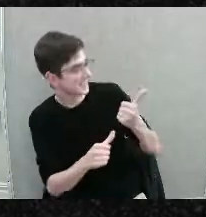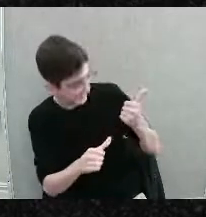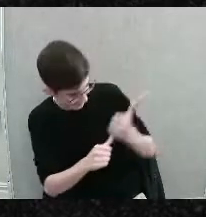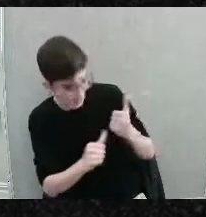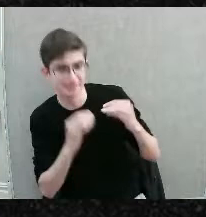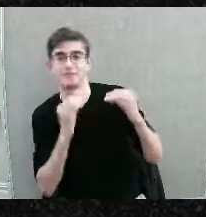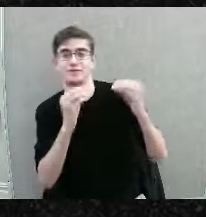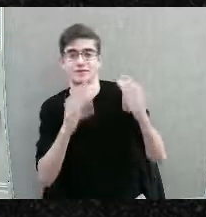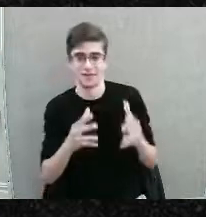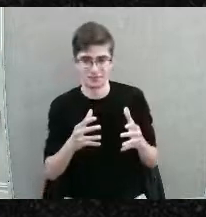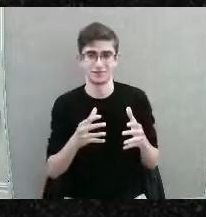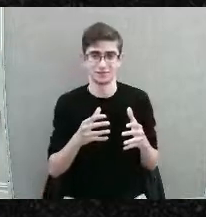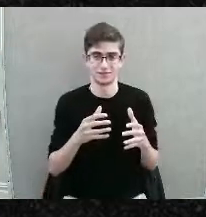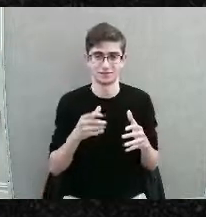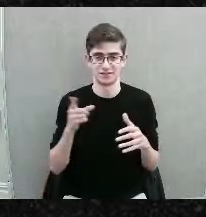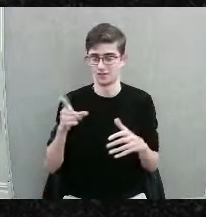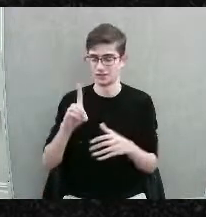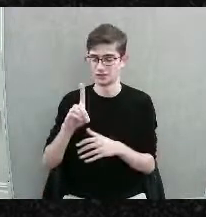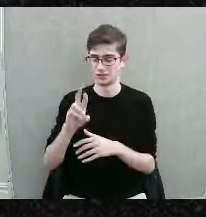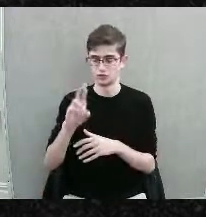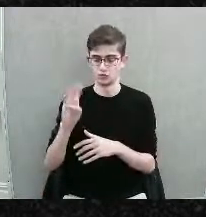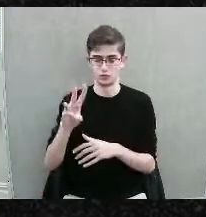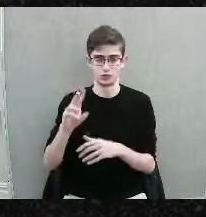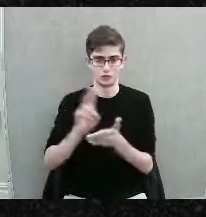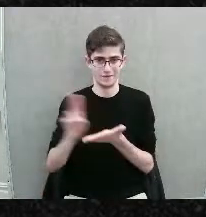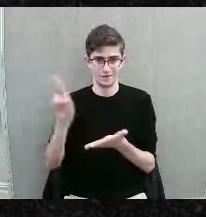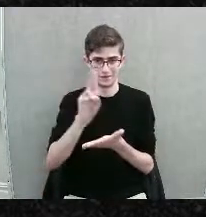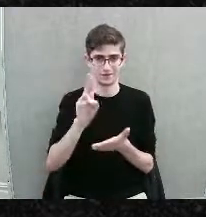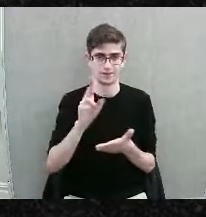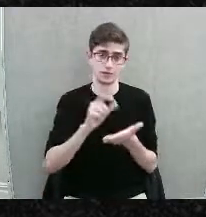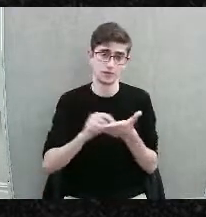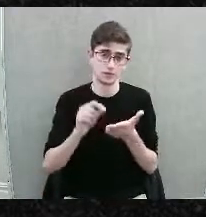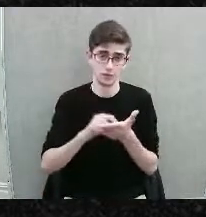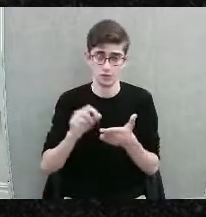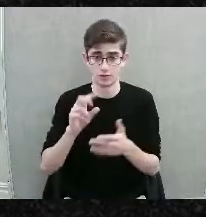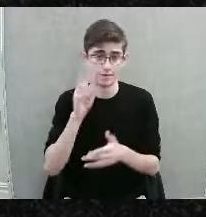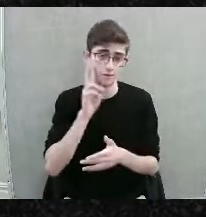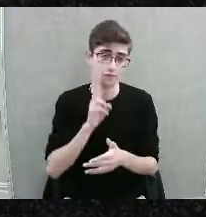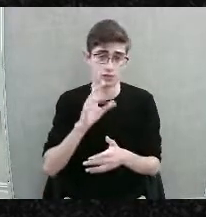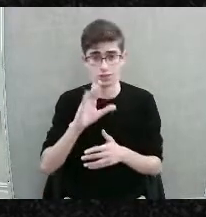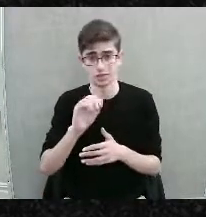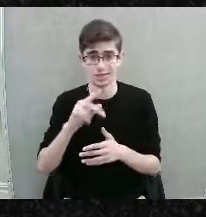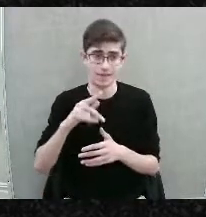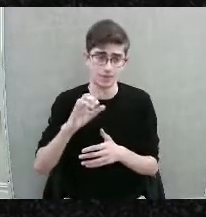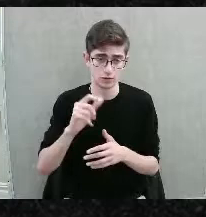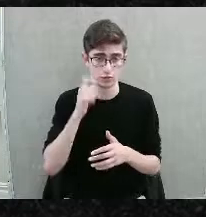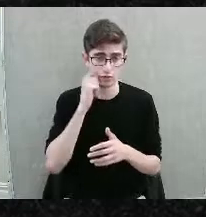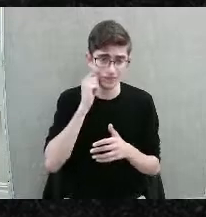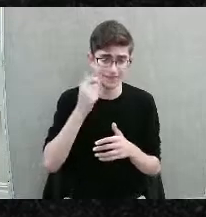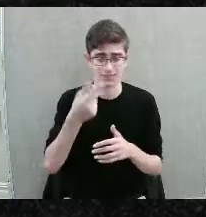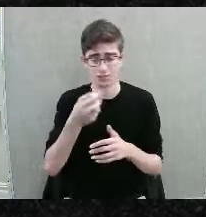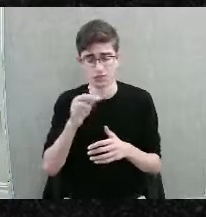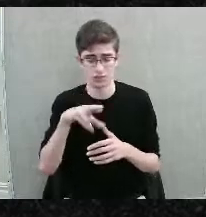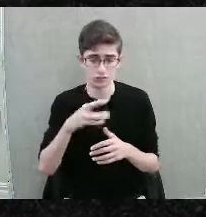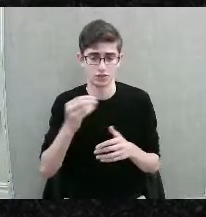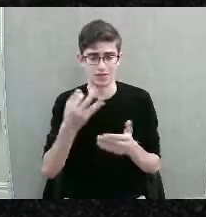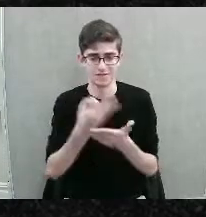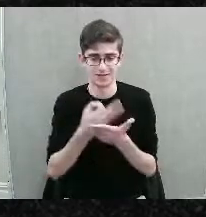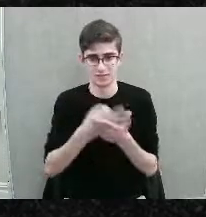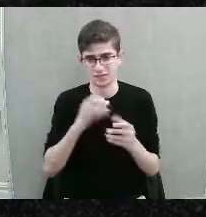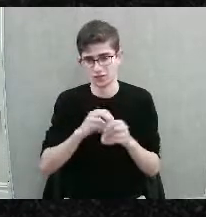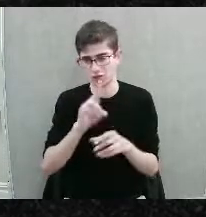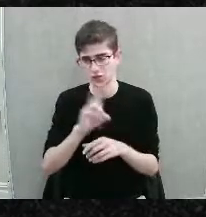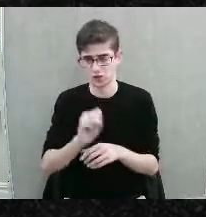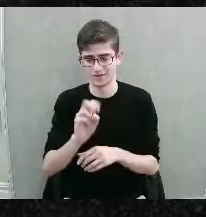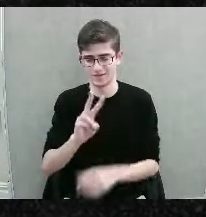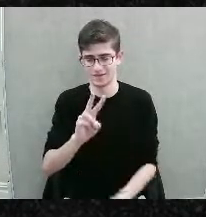assistant professor of Africana Studies at Drew University, and the author of Virgin Capital, Race, Gender, and Financialization in the U.S. Virgin Islands. And